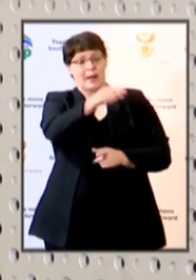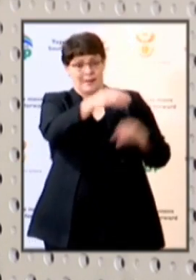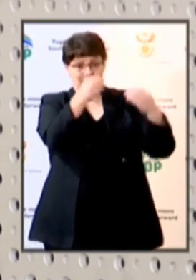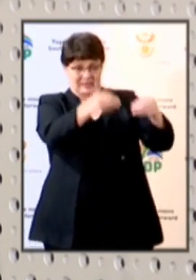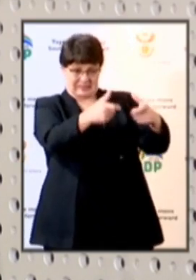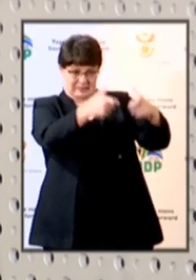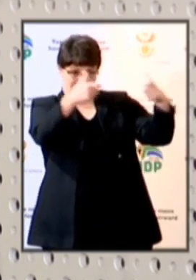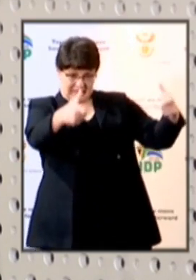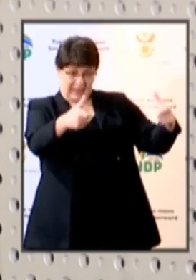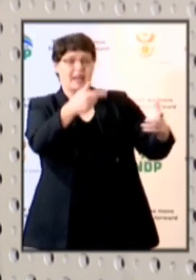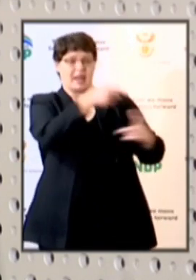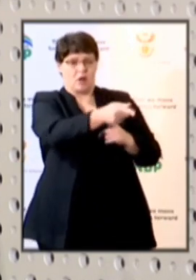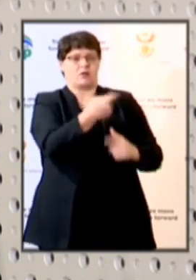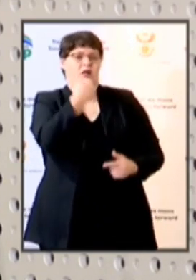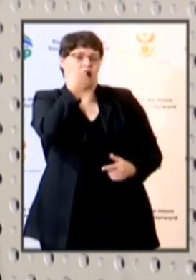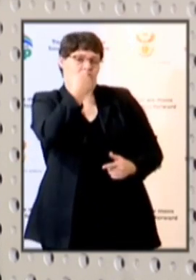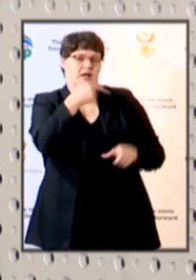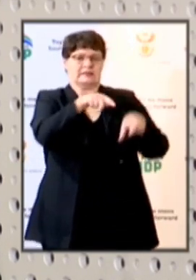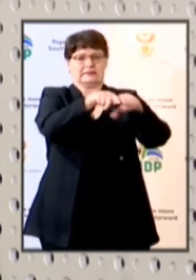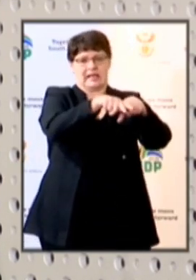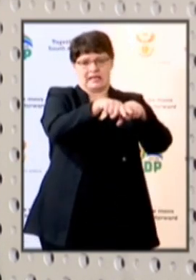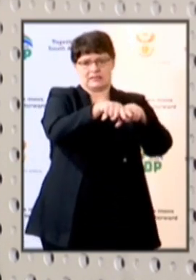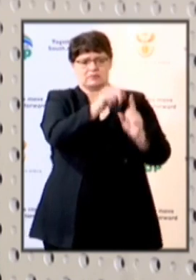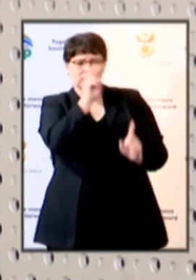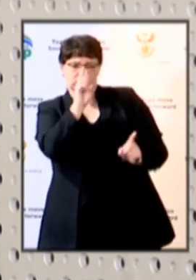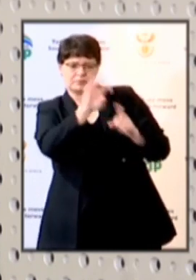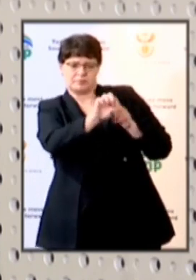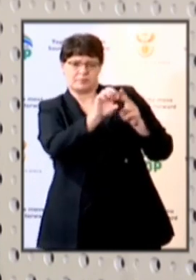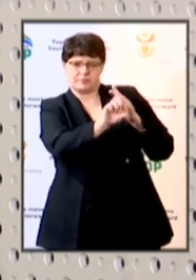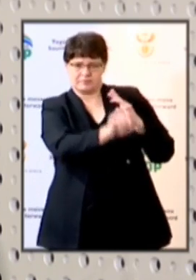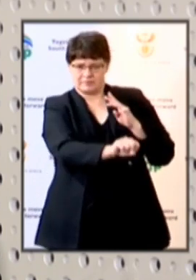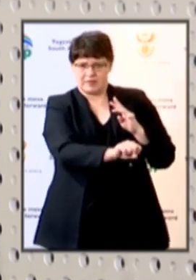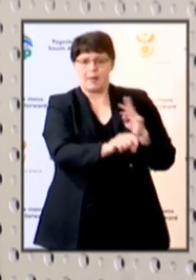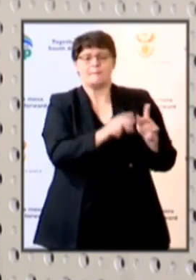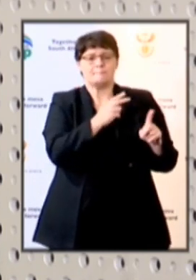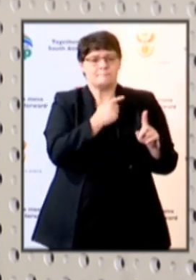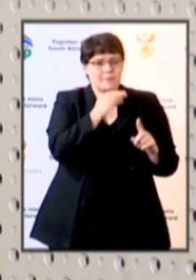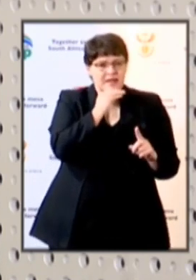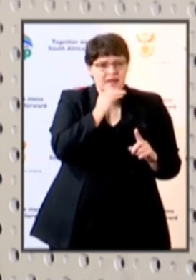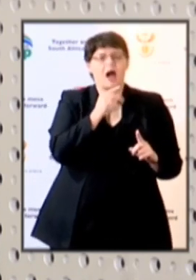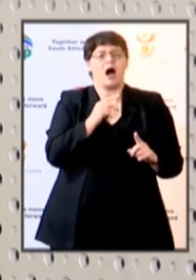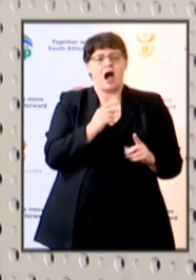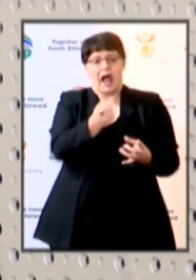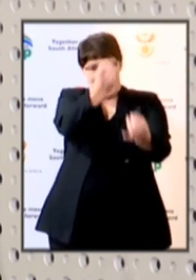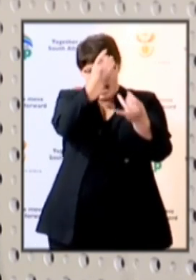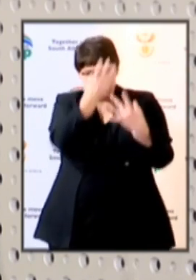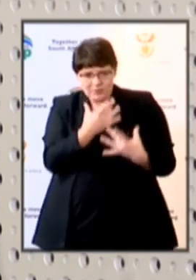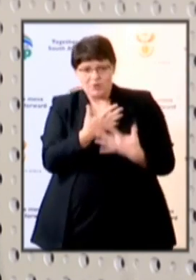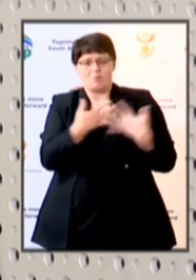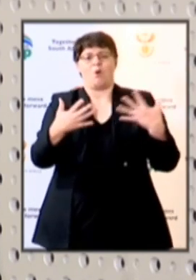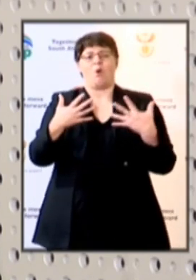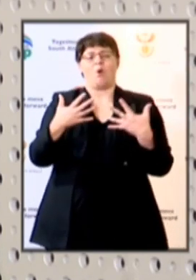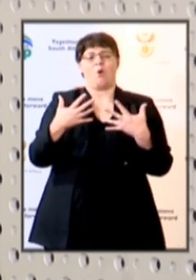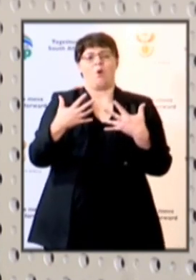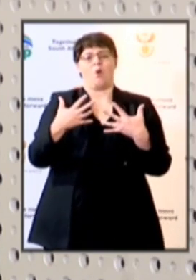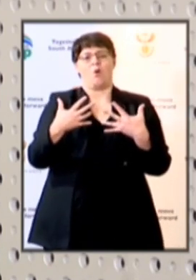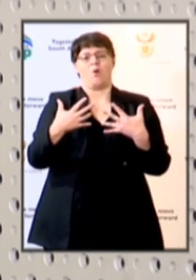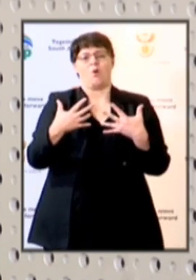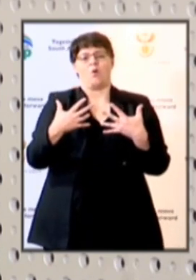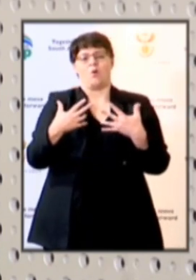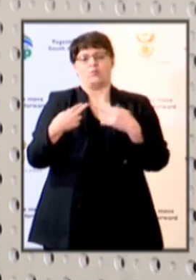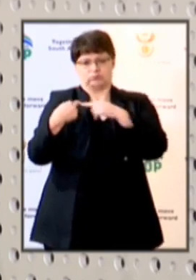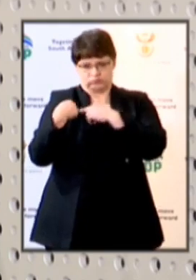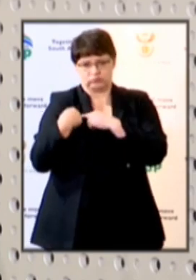to test workers. And so we'll get more reliable, more comprehensive information that we feed into our